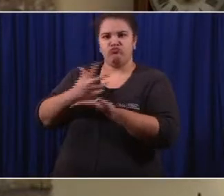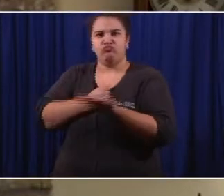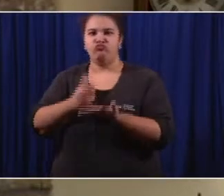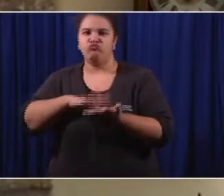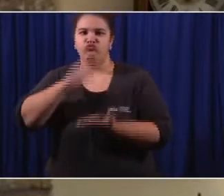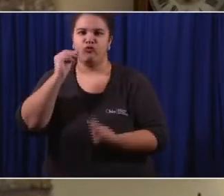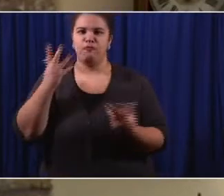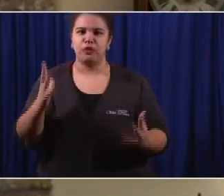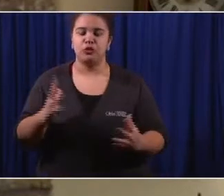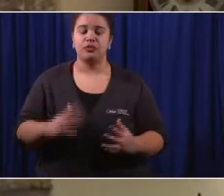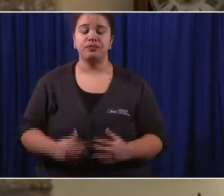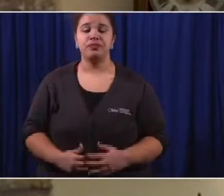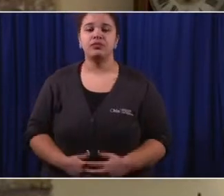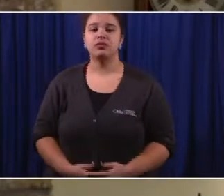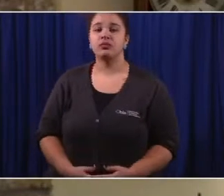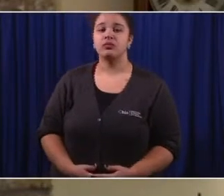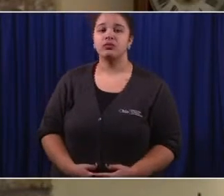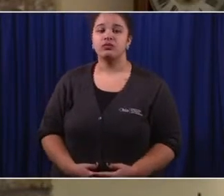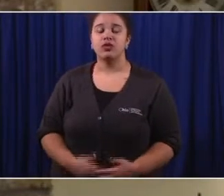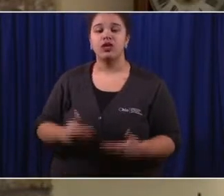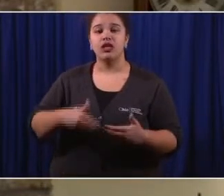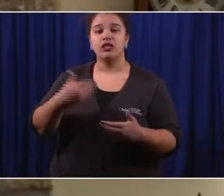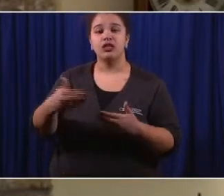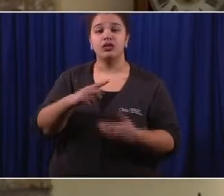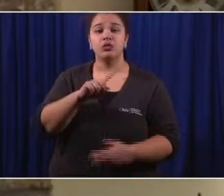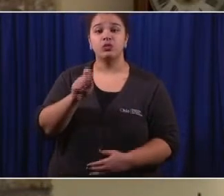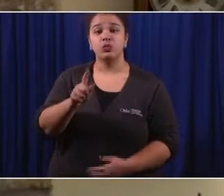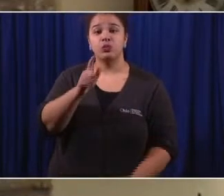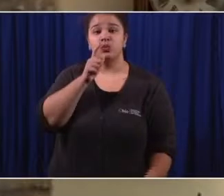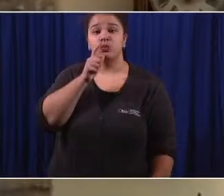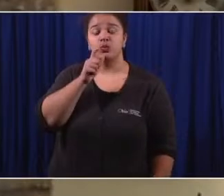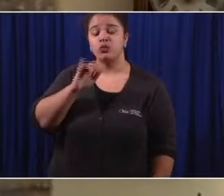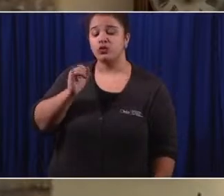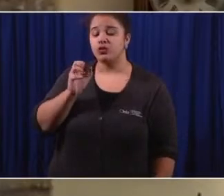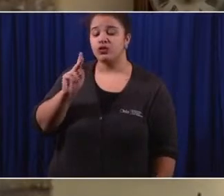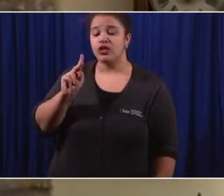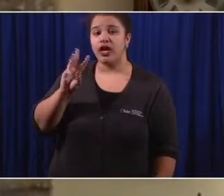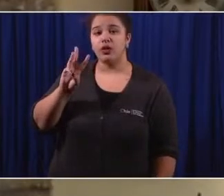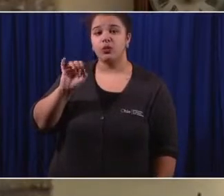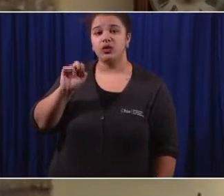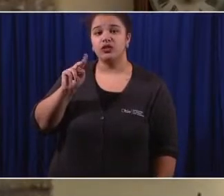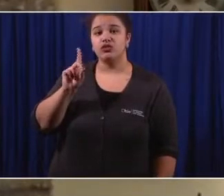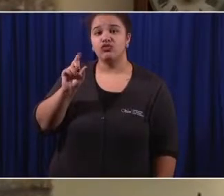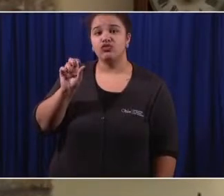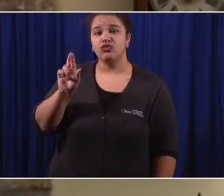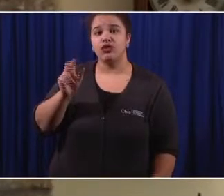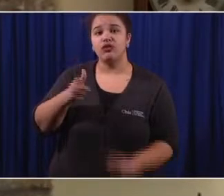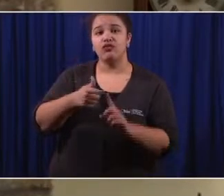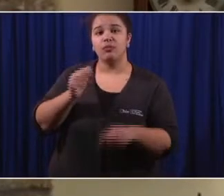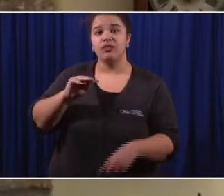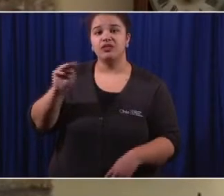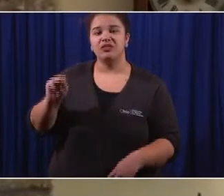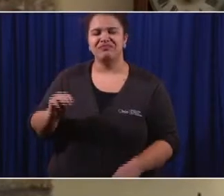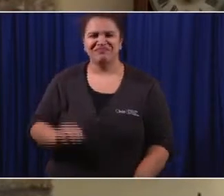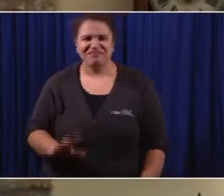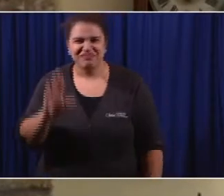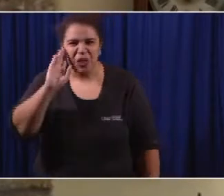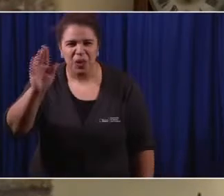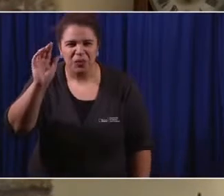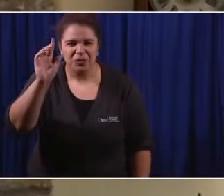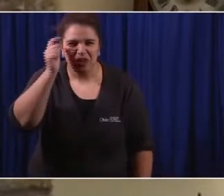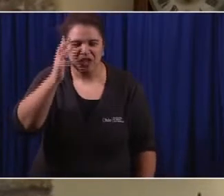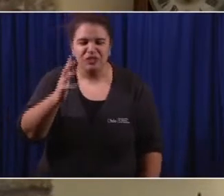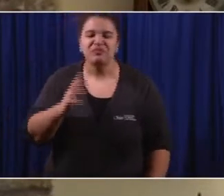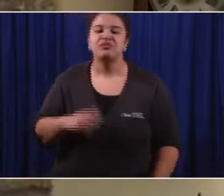Jack Windsor at WMFD in Mansfield. Hey, Jack. Hello, Governor. Hi, sir. Since a high point of